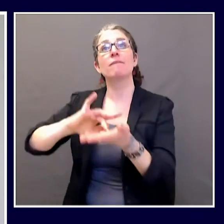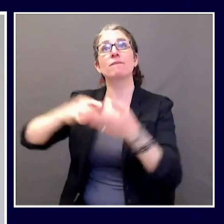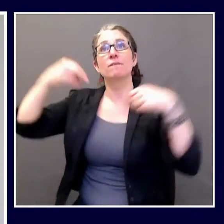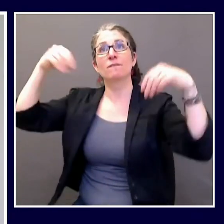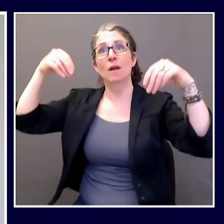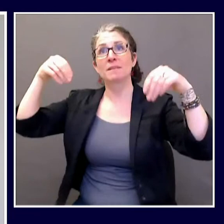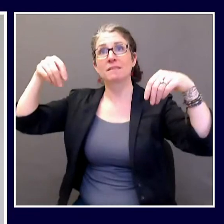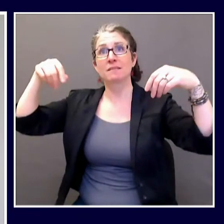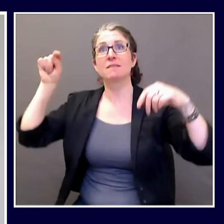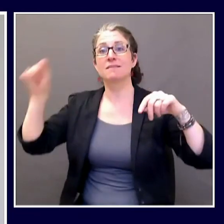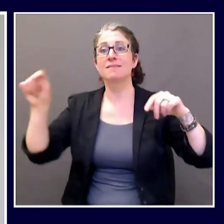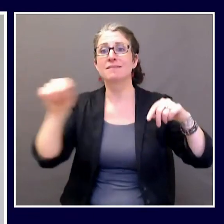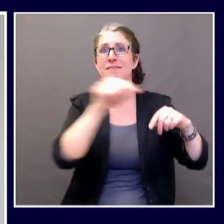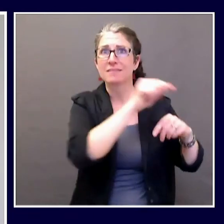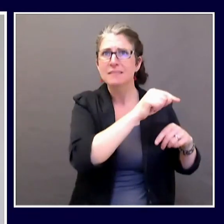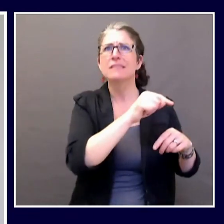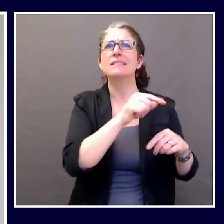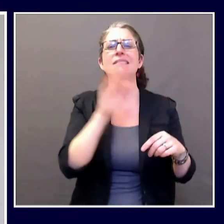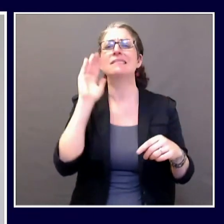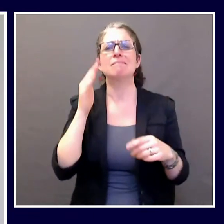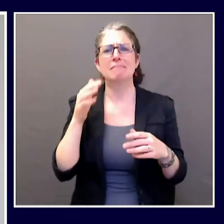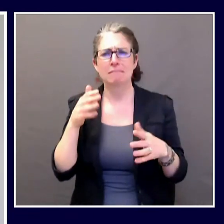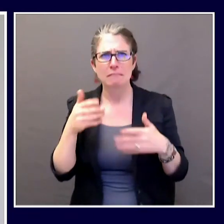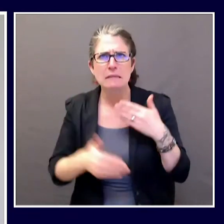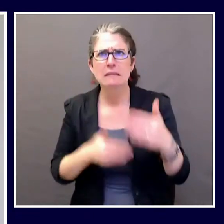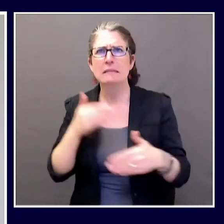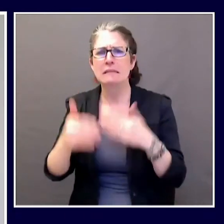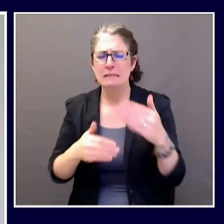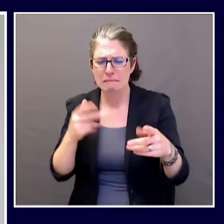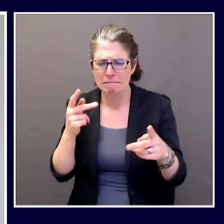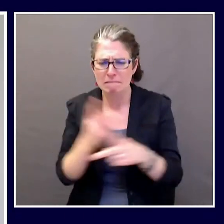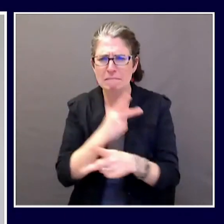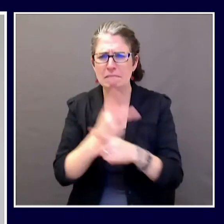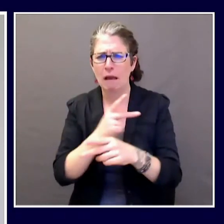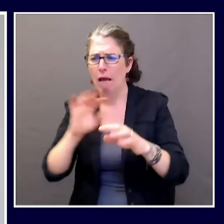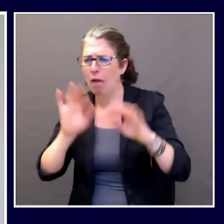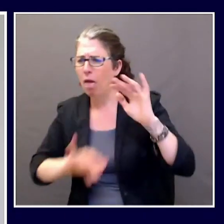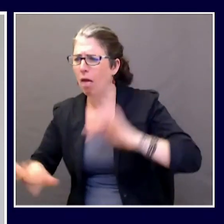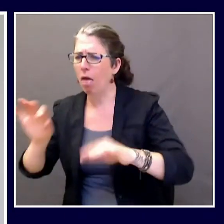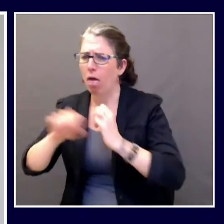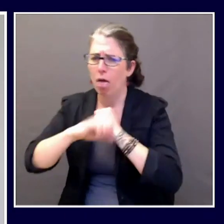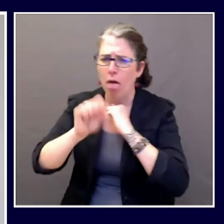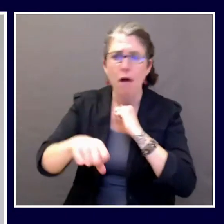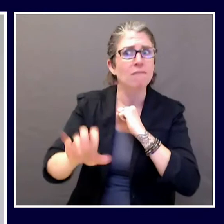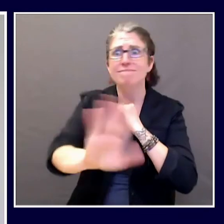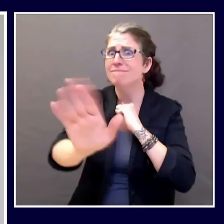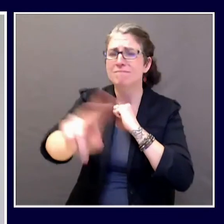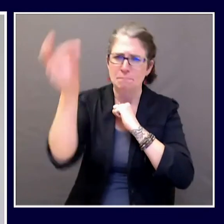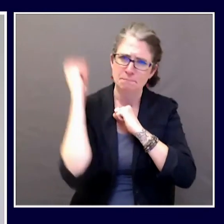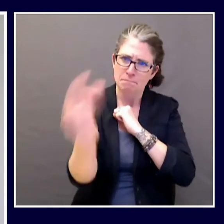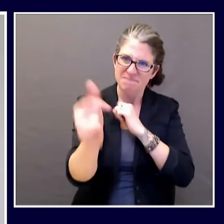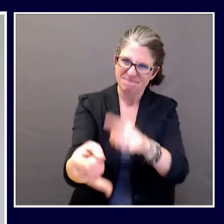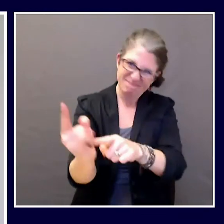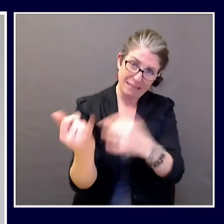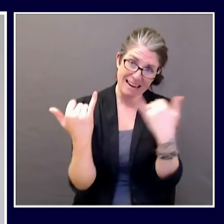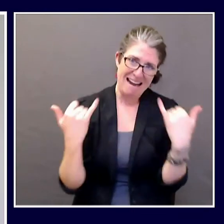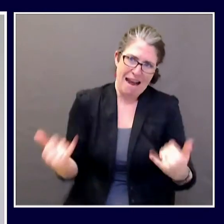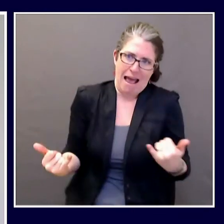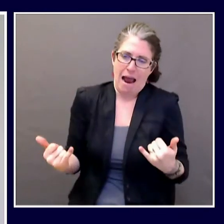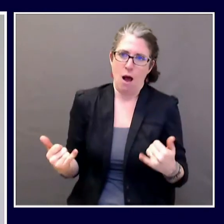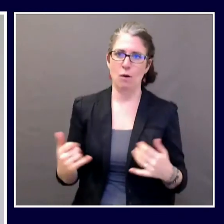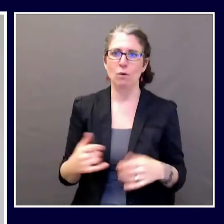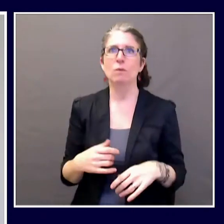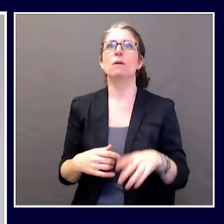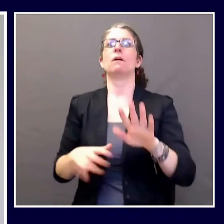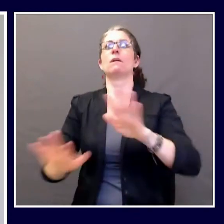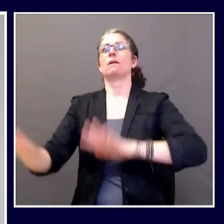done the same with the 3 retail pharmacies that we have partners that we have, Walmart, Hannaford's, and Walgreens. And they too were able to amend their IT